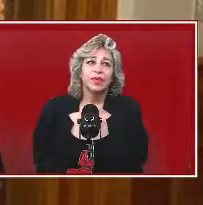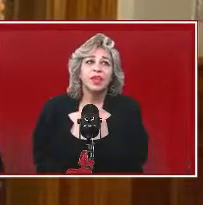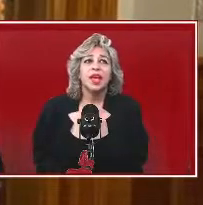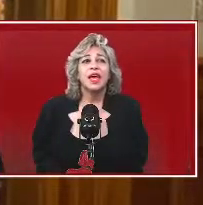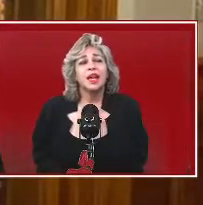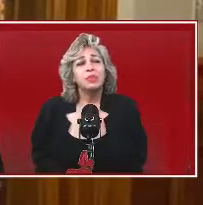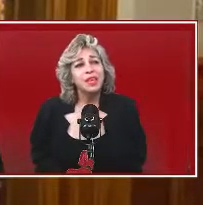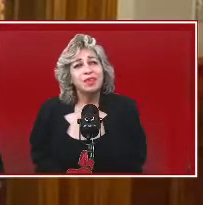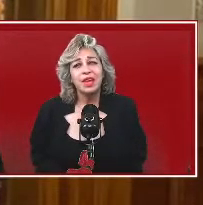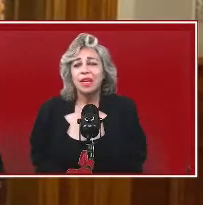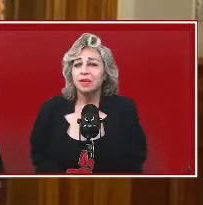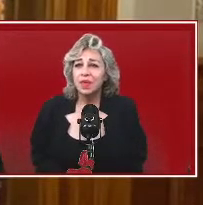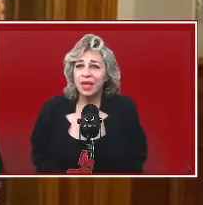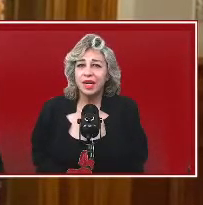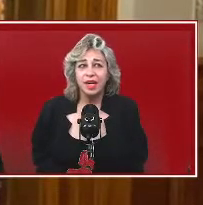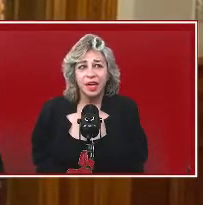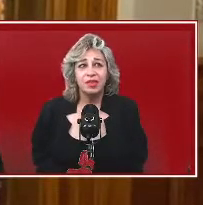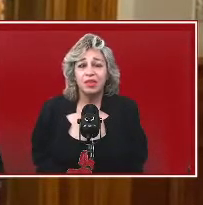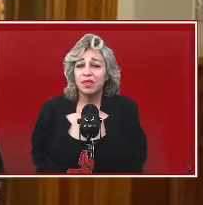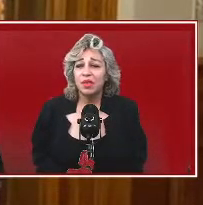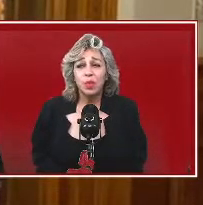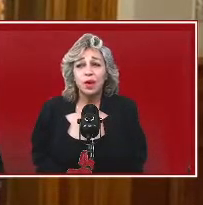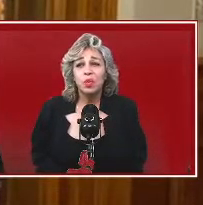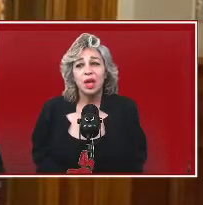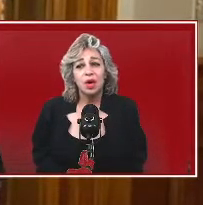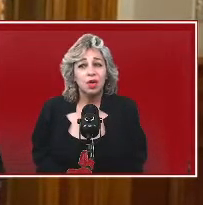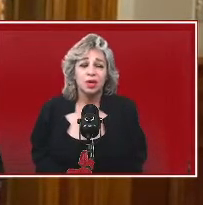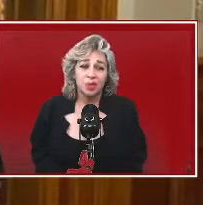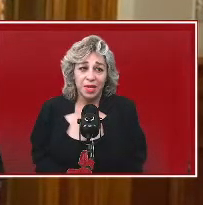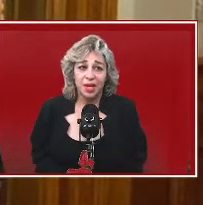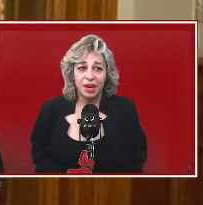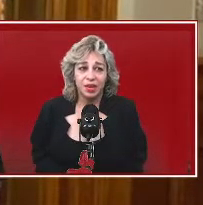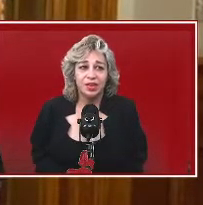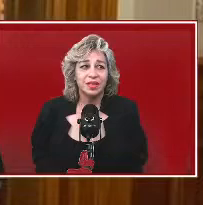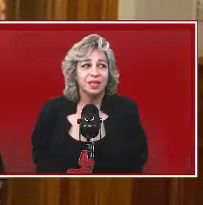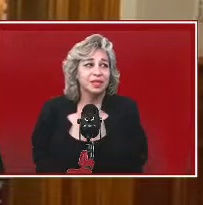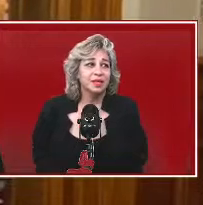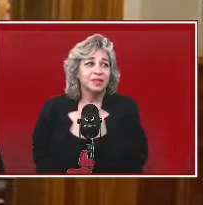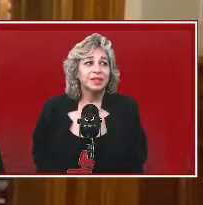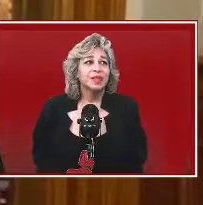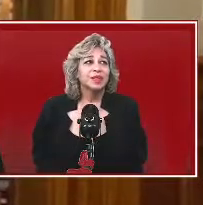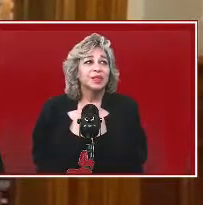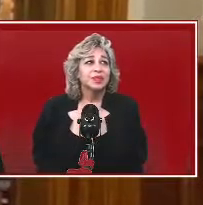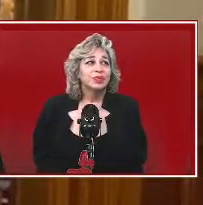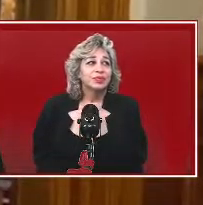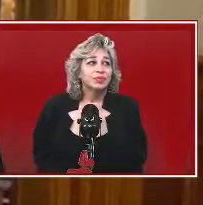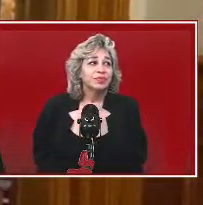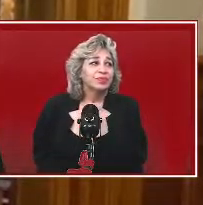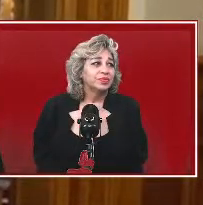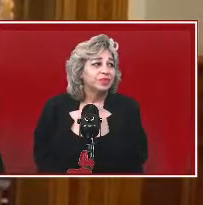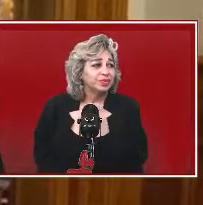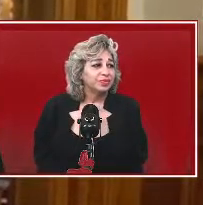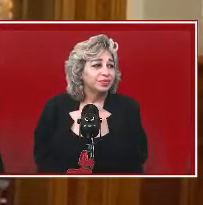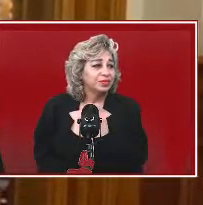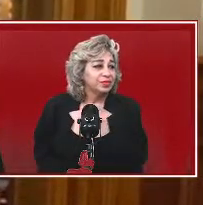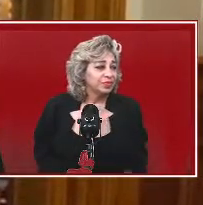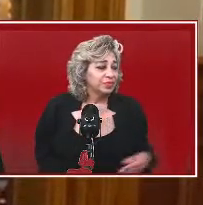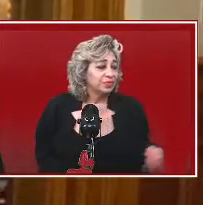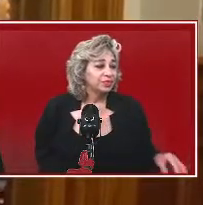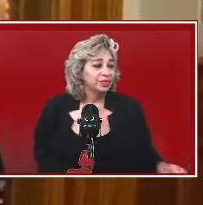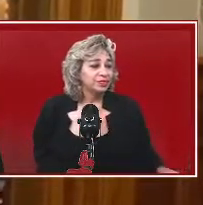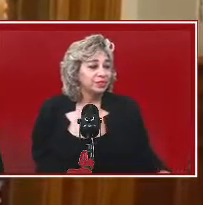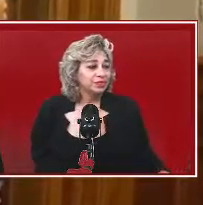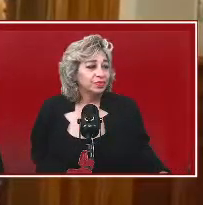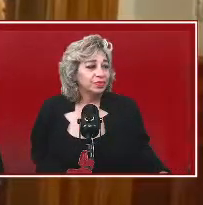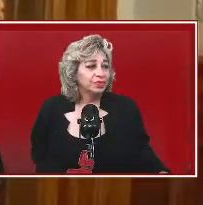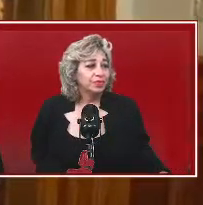todos. and I believe he committed an error the way we all commit errors. Y además